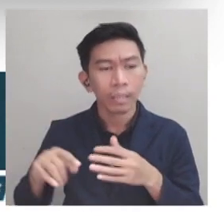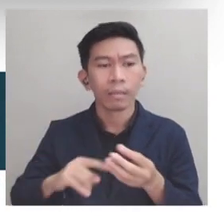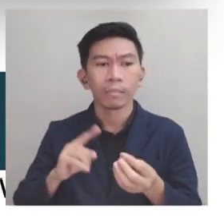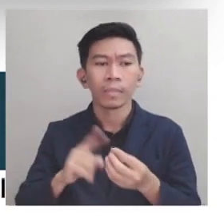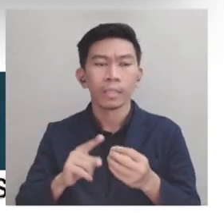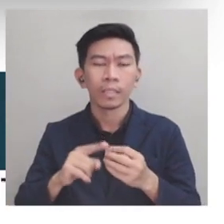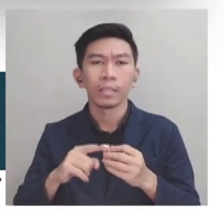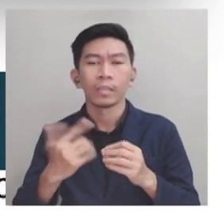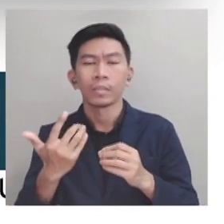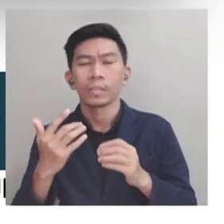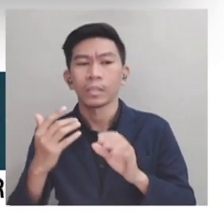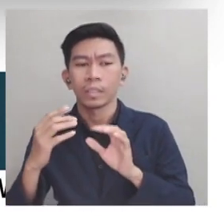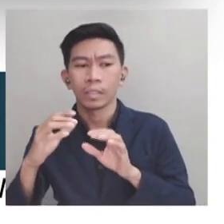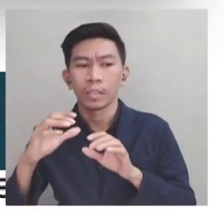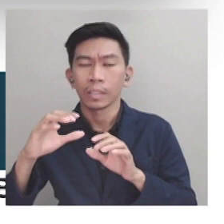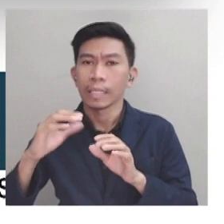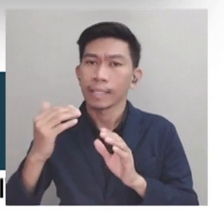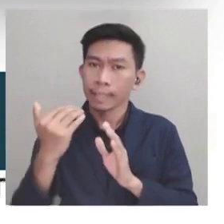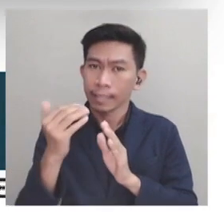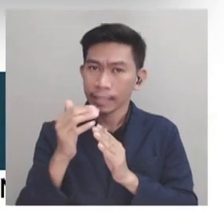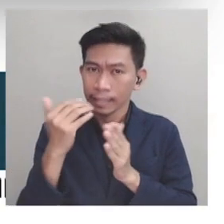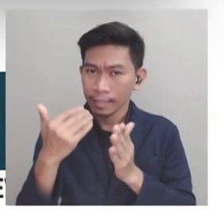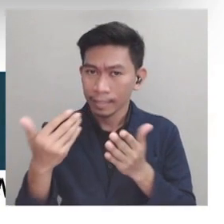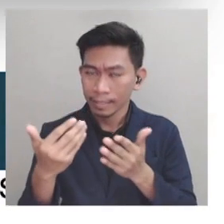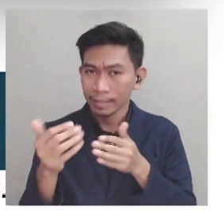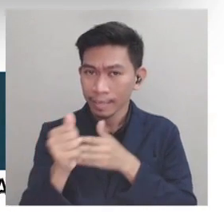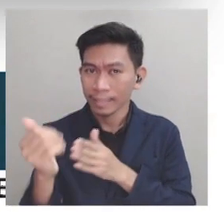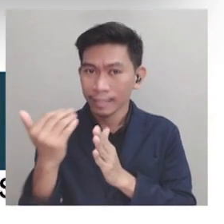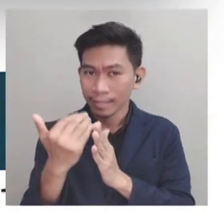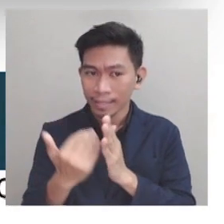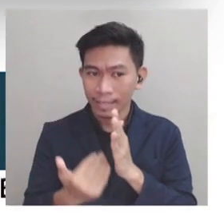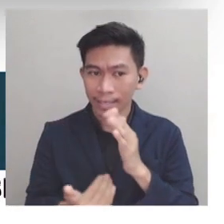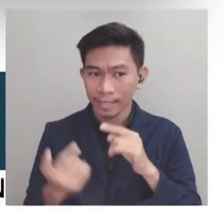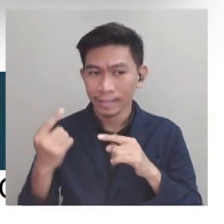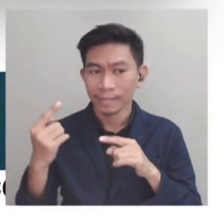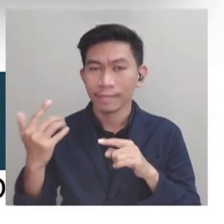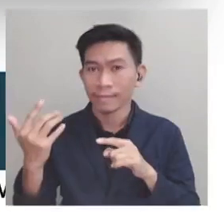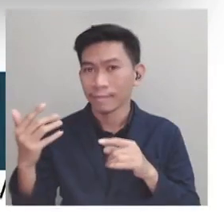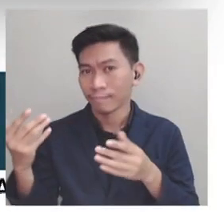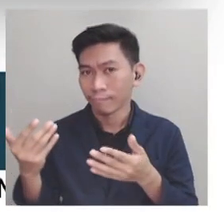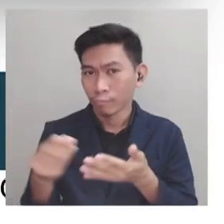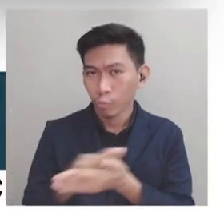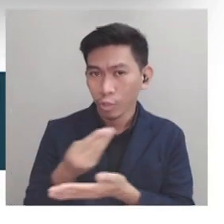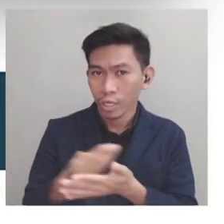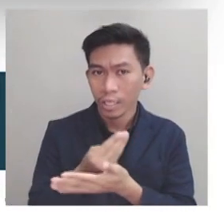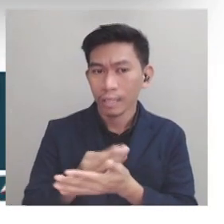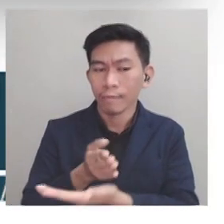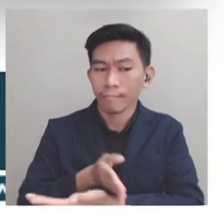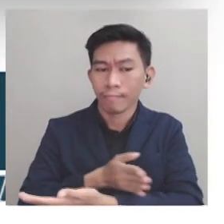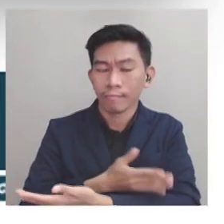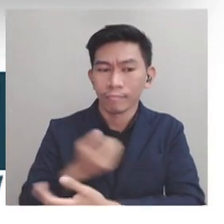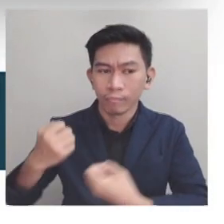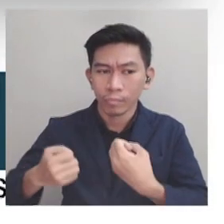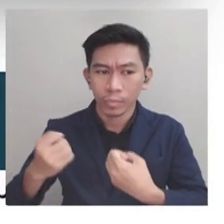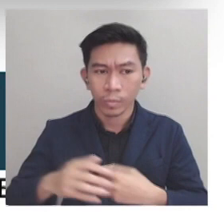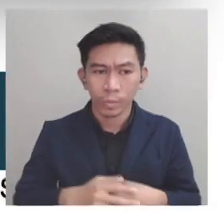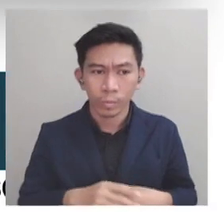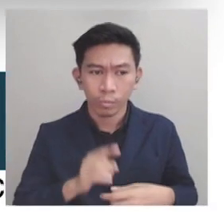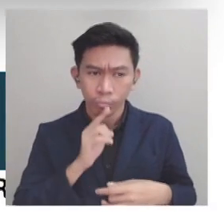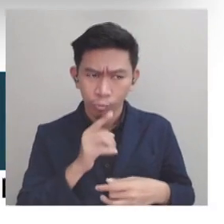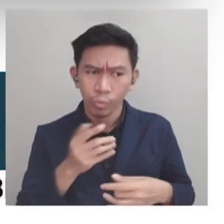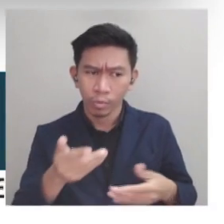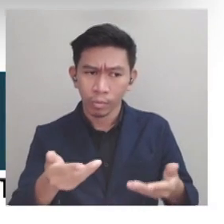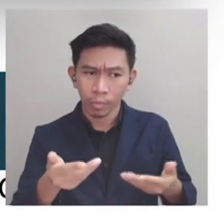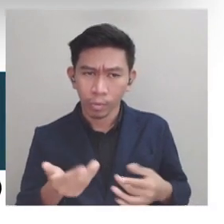the CUV Modernization Program. The OTR also said that the transport groups are free to stage any form of protest. However,